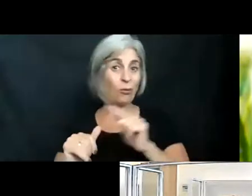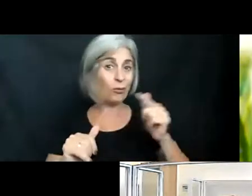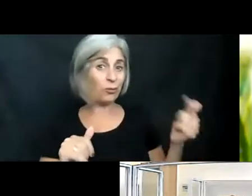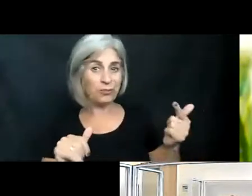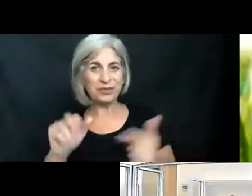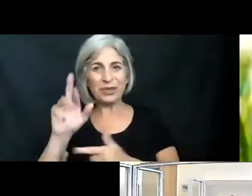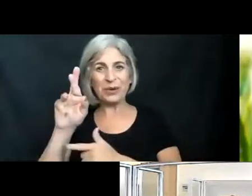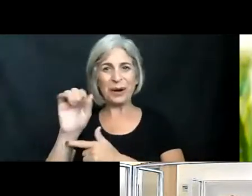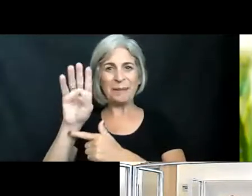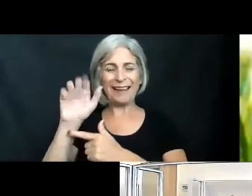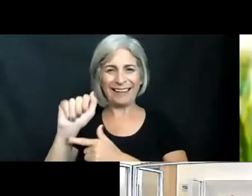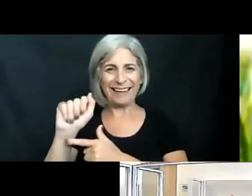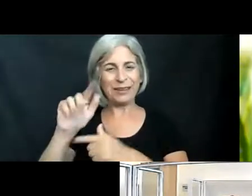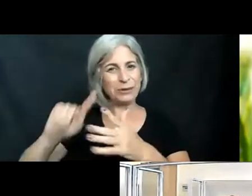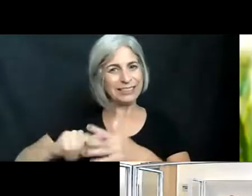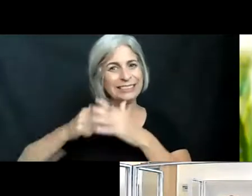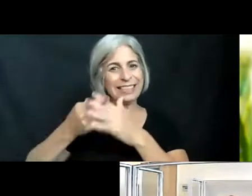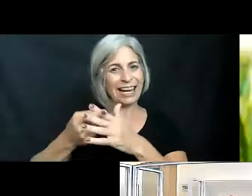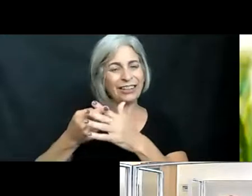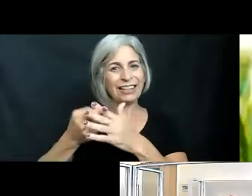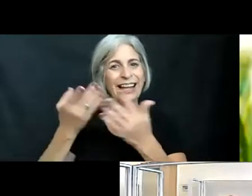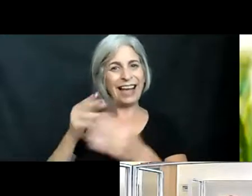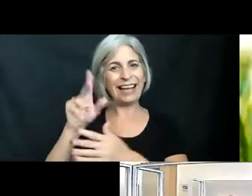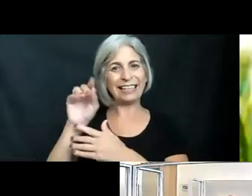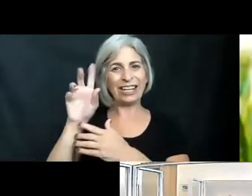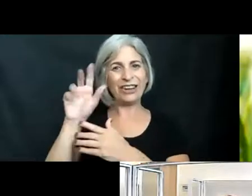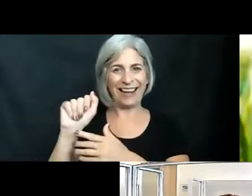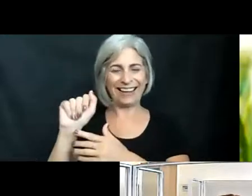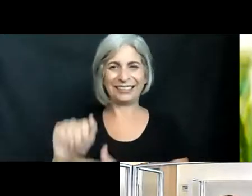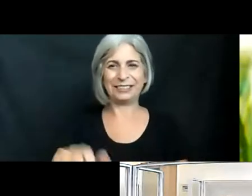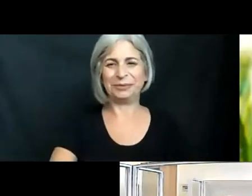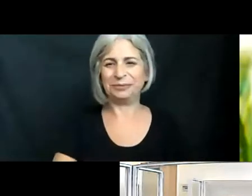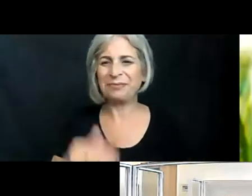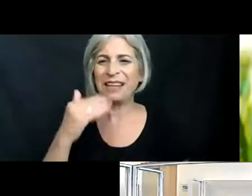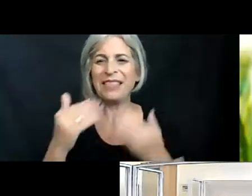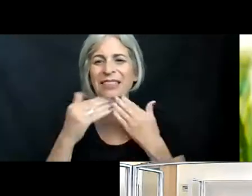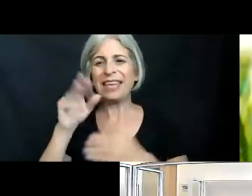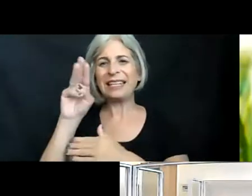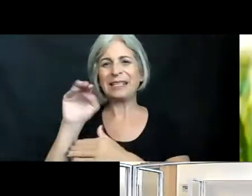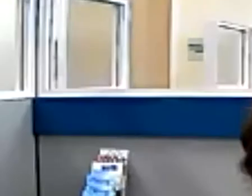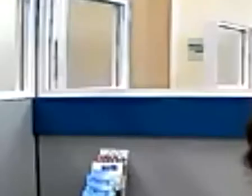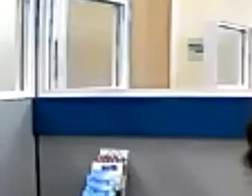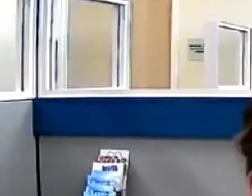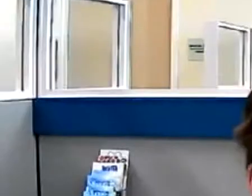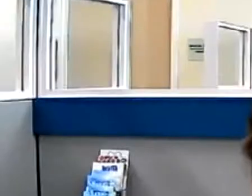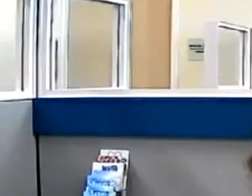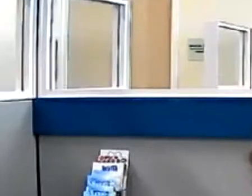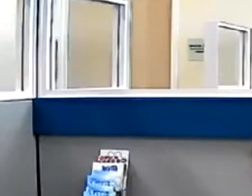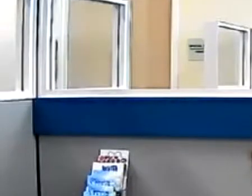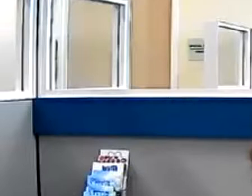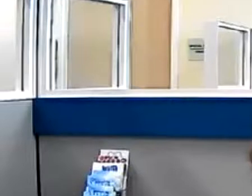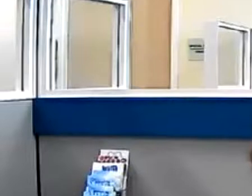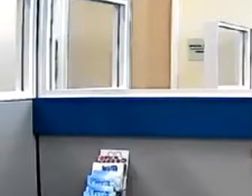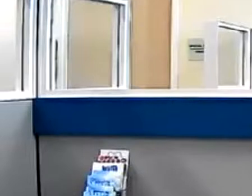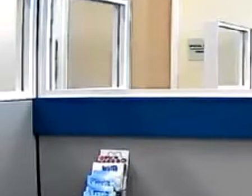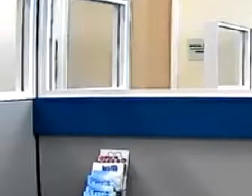and she can give an introduction on Kira. Great, thanks Maddie. Hi everyone. Thank you so much for joining us